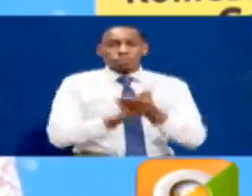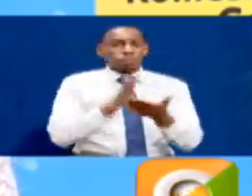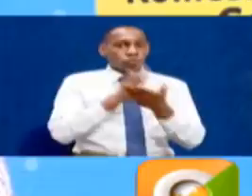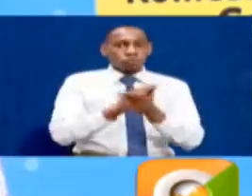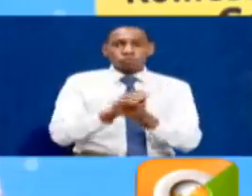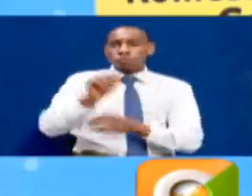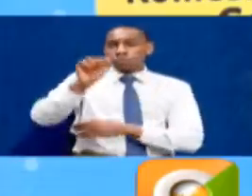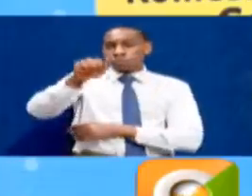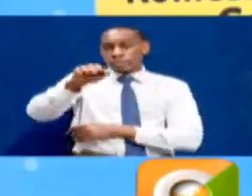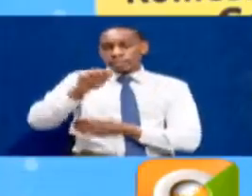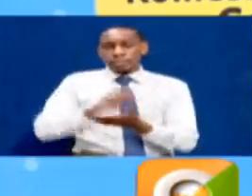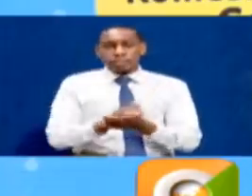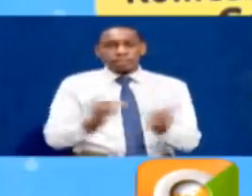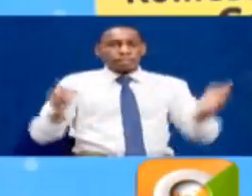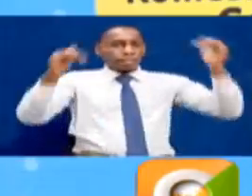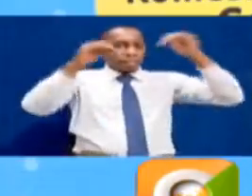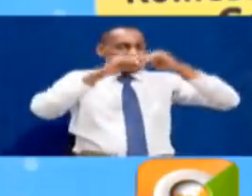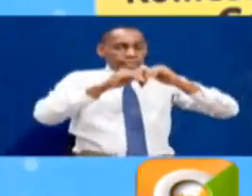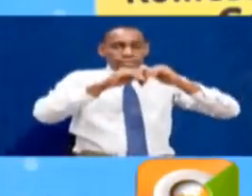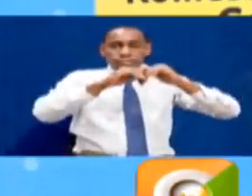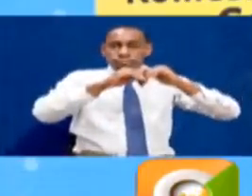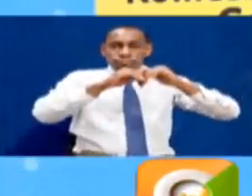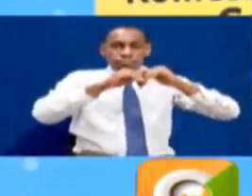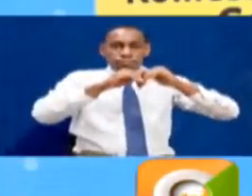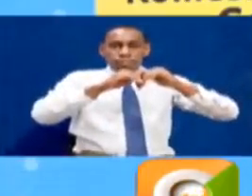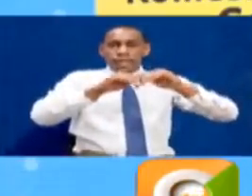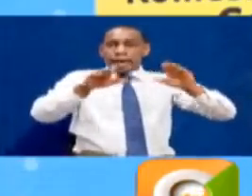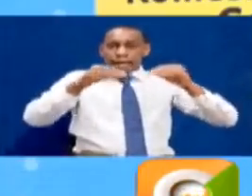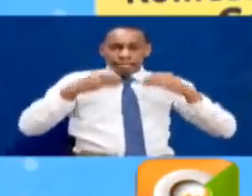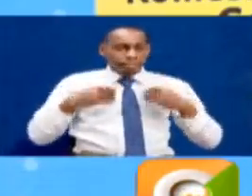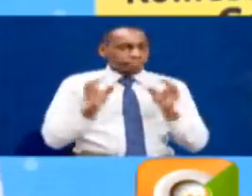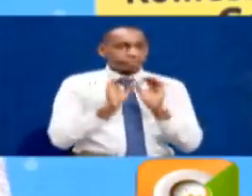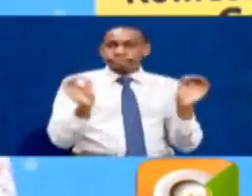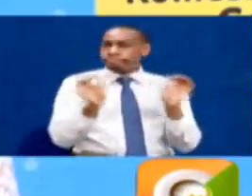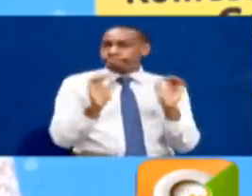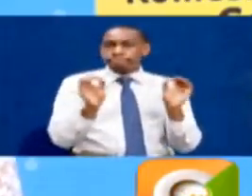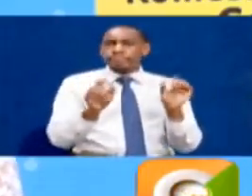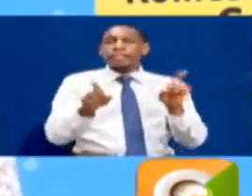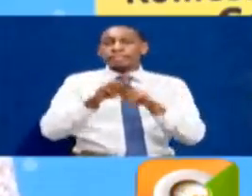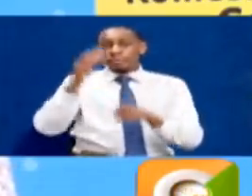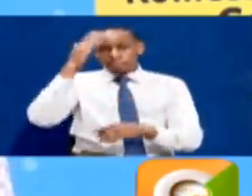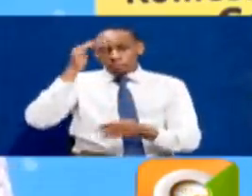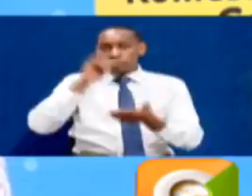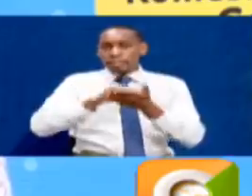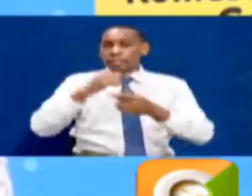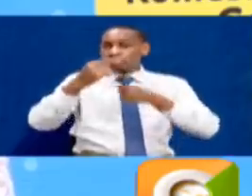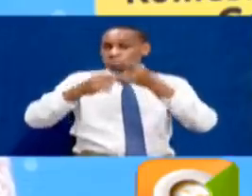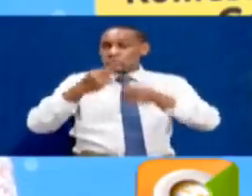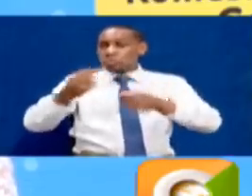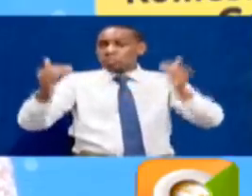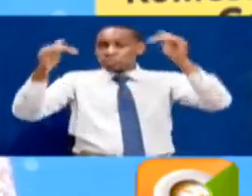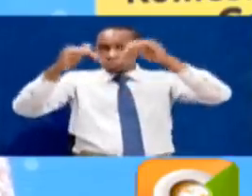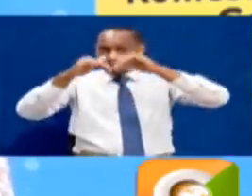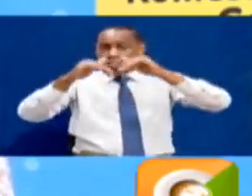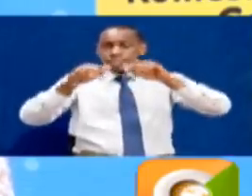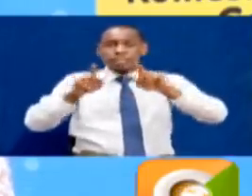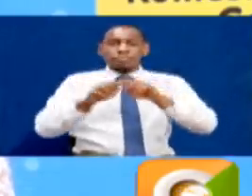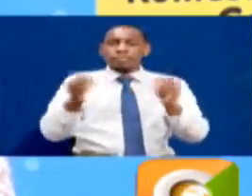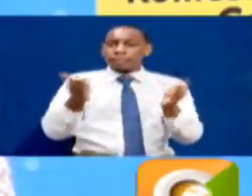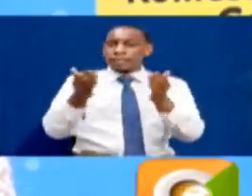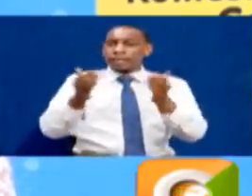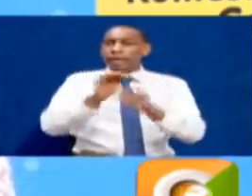yes, gatherings are not allowed. We know that they have been happening, and we are